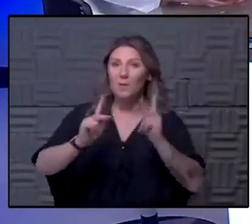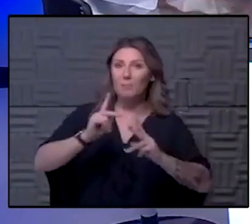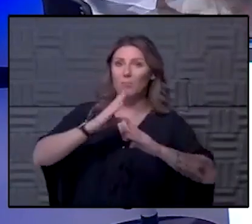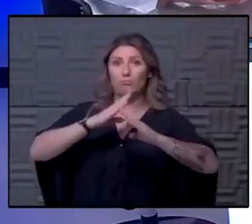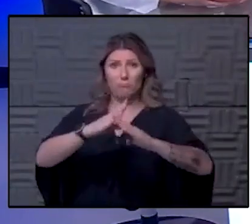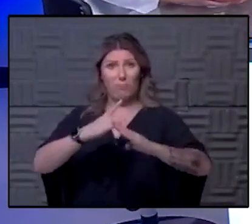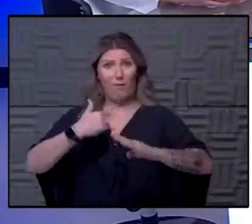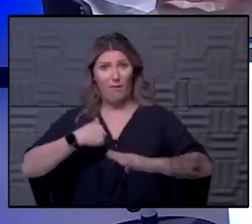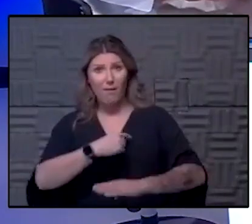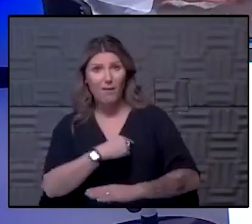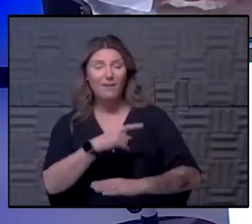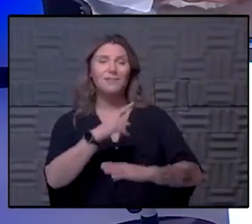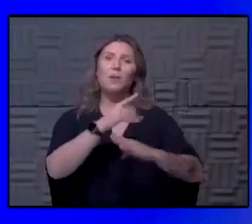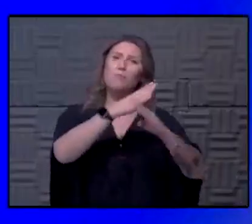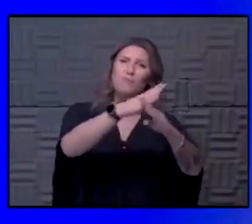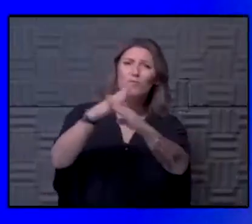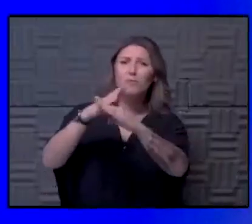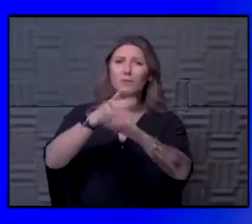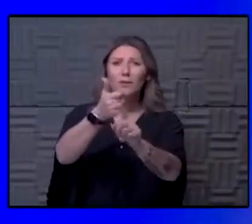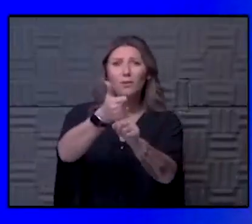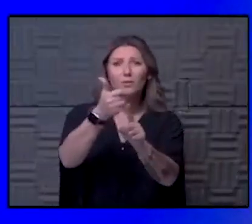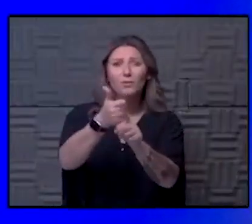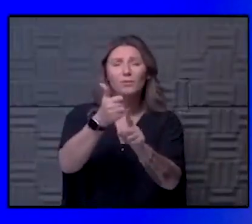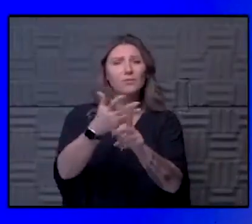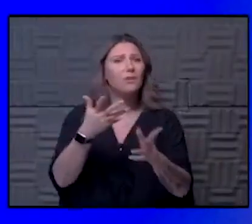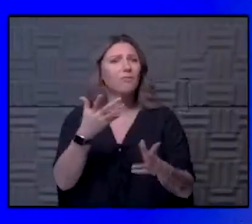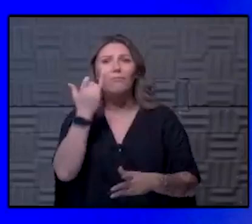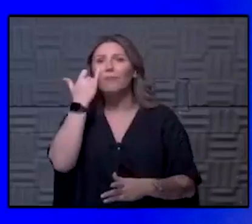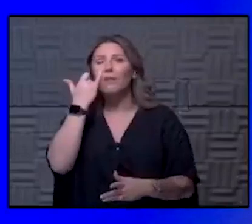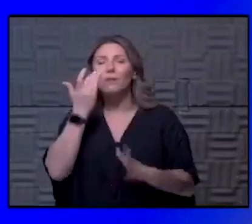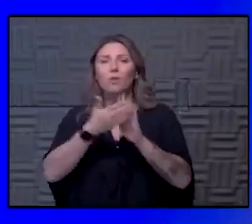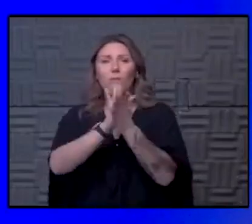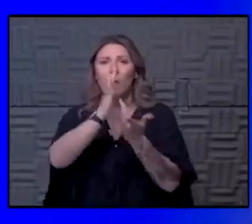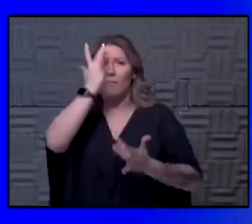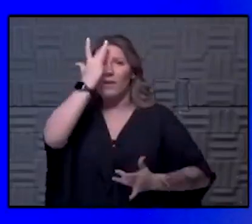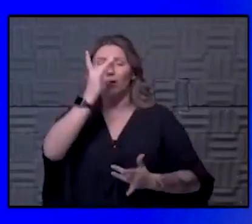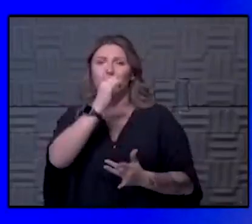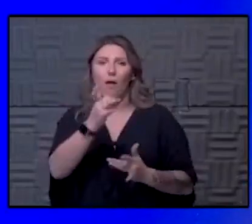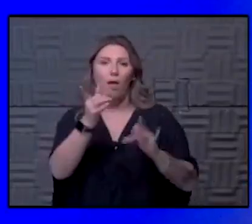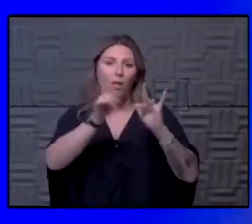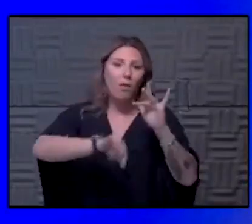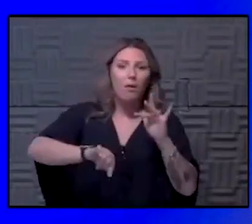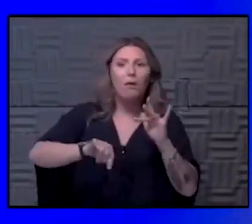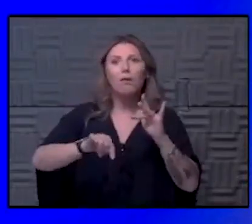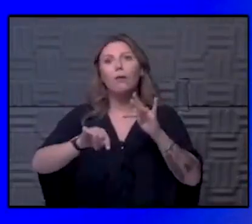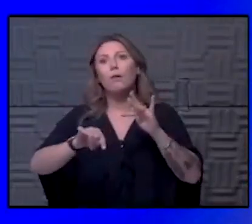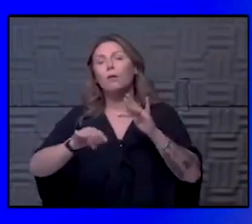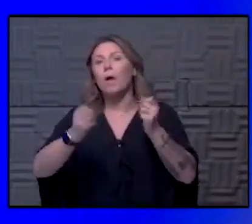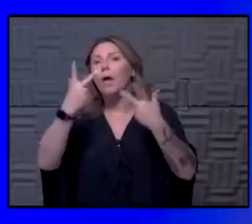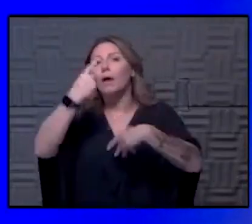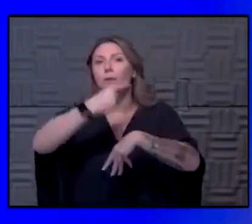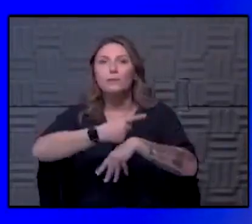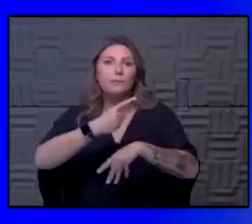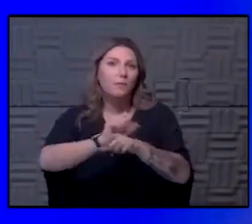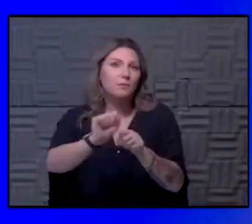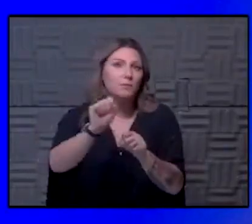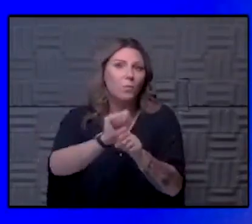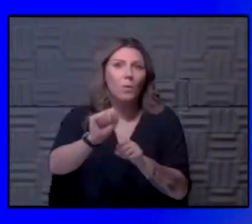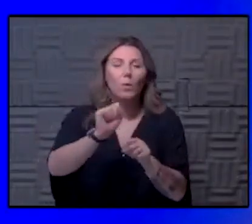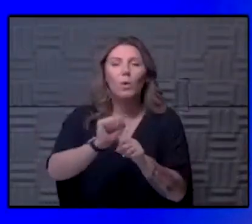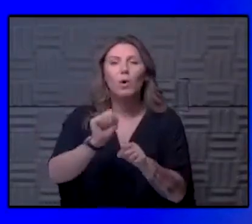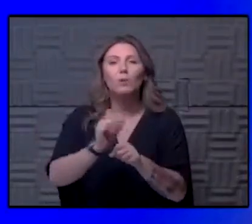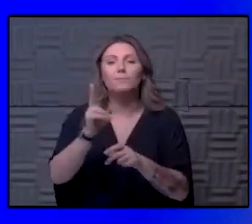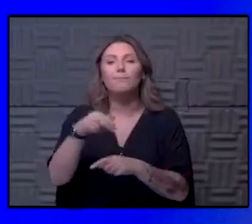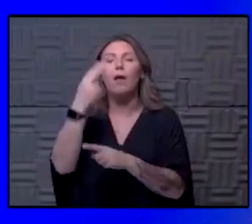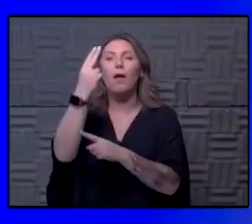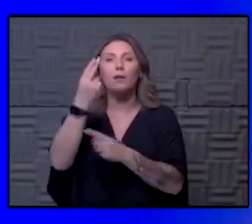that vaccine, protect yourself from, even if you do get ill, you don't have to miss, days work. There's a